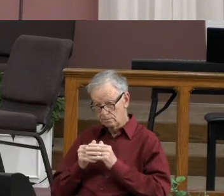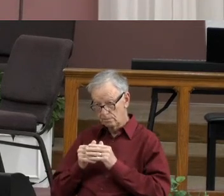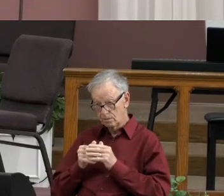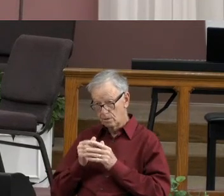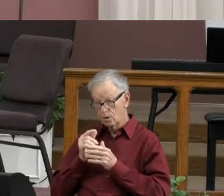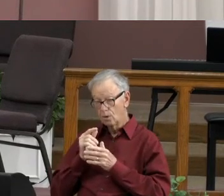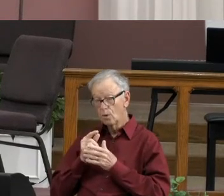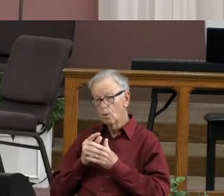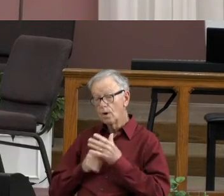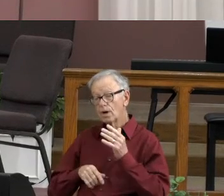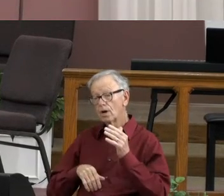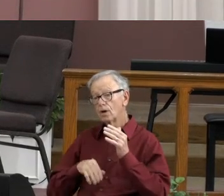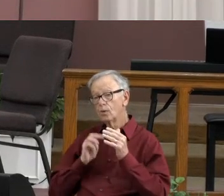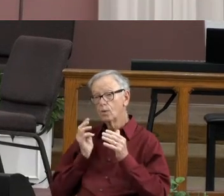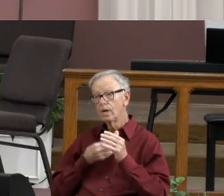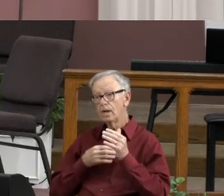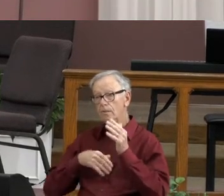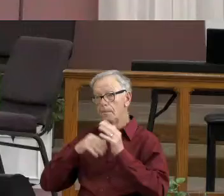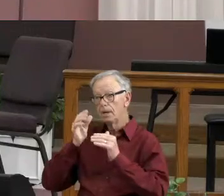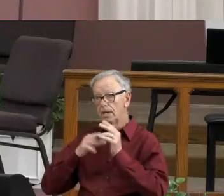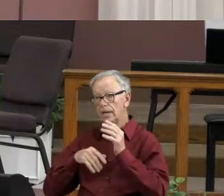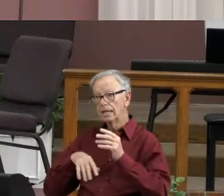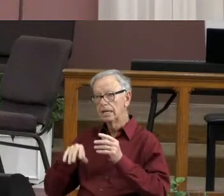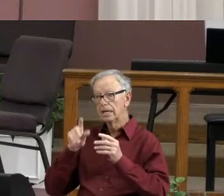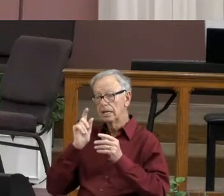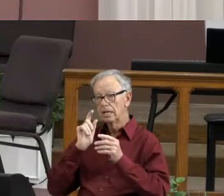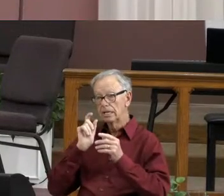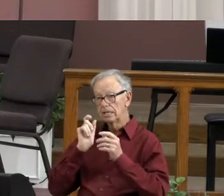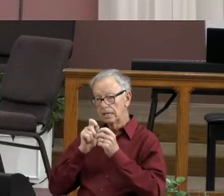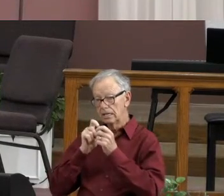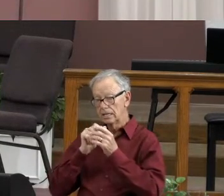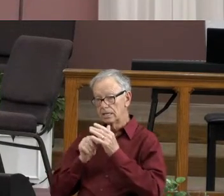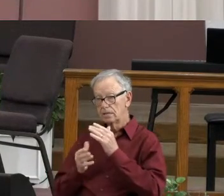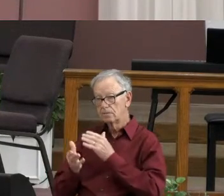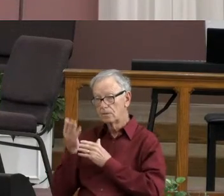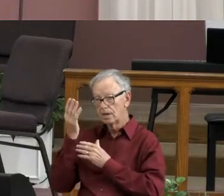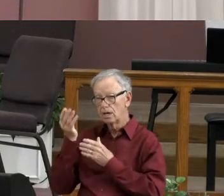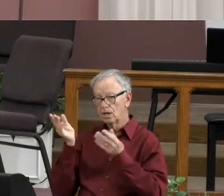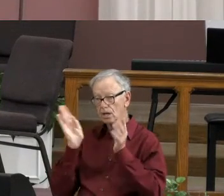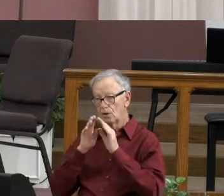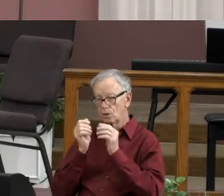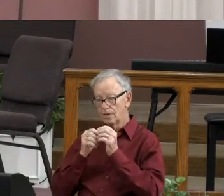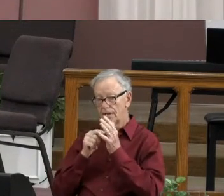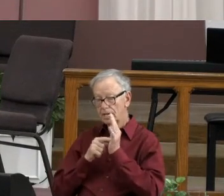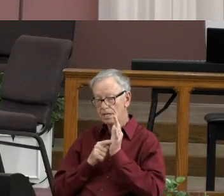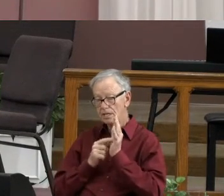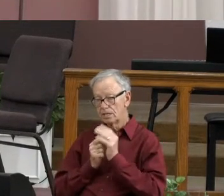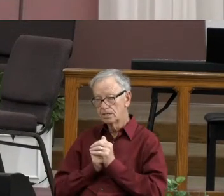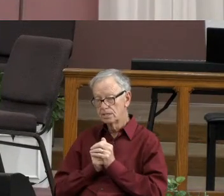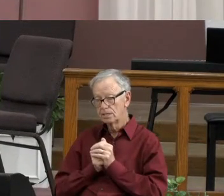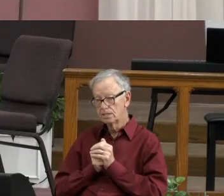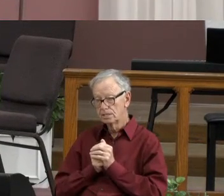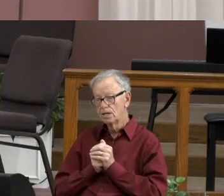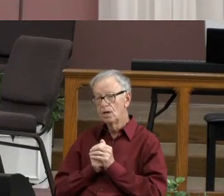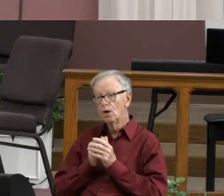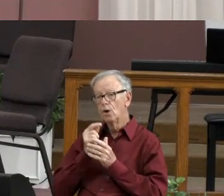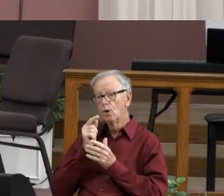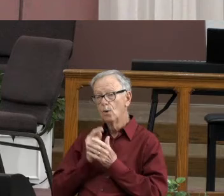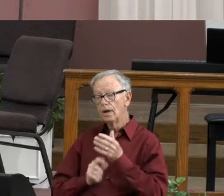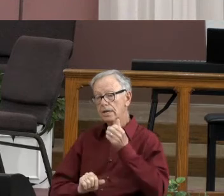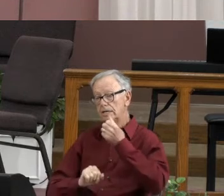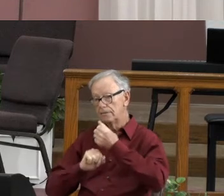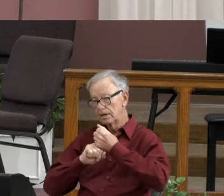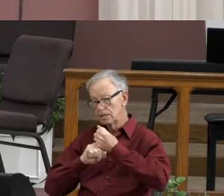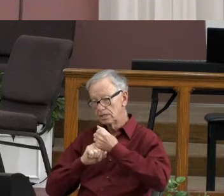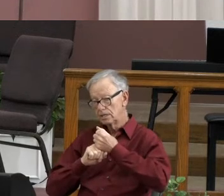What are we building? And specifically for us this morning, I will close with this. What is the foundation of